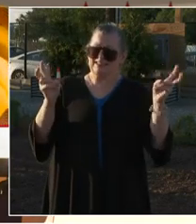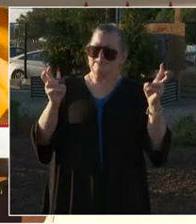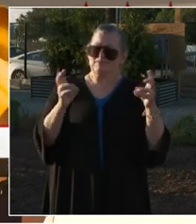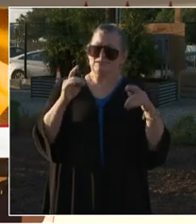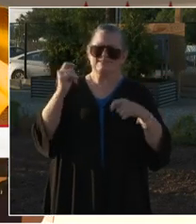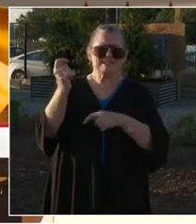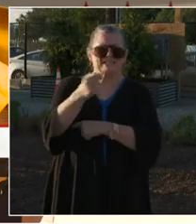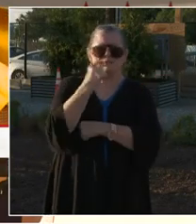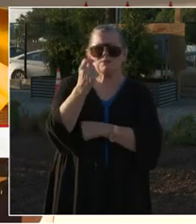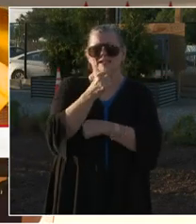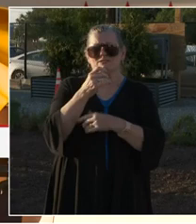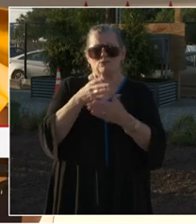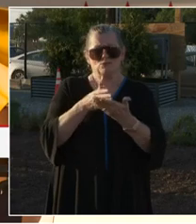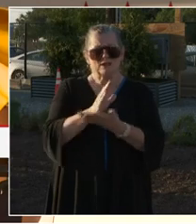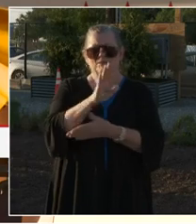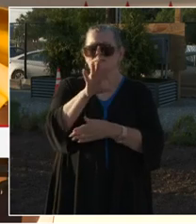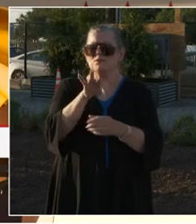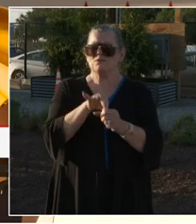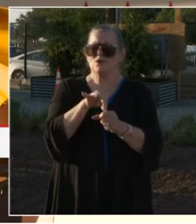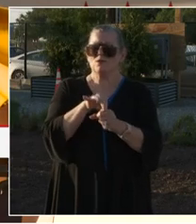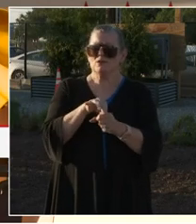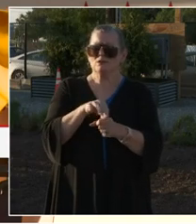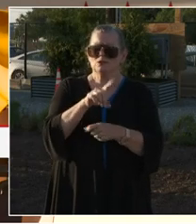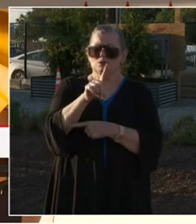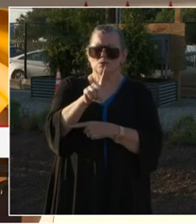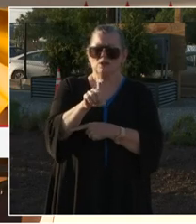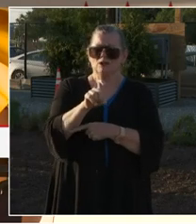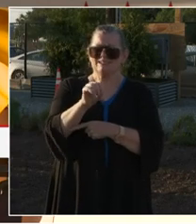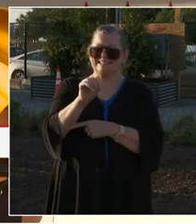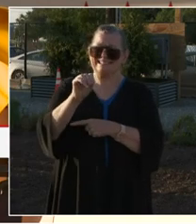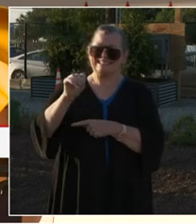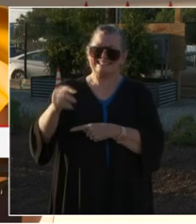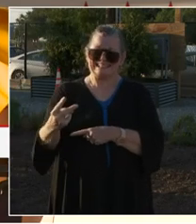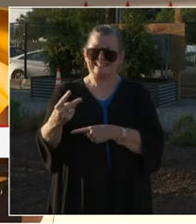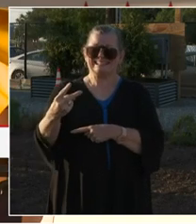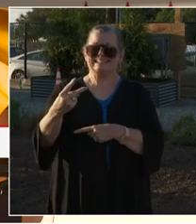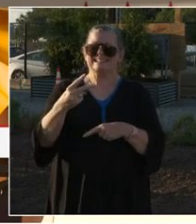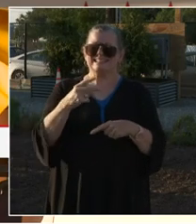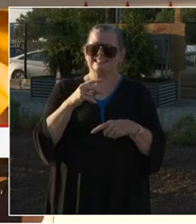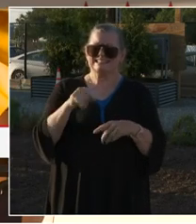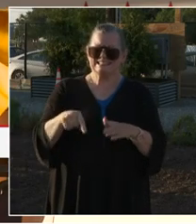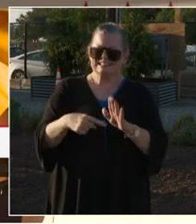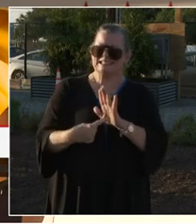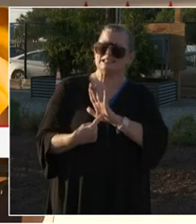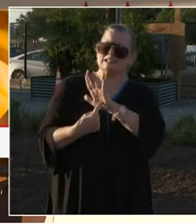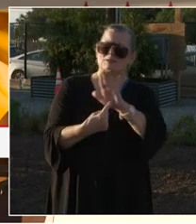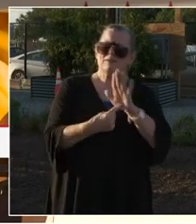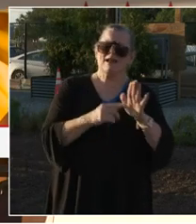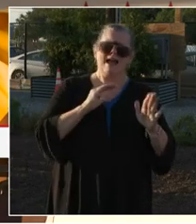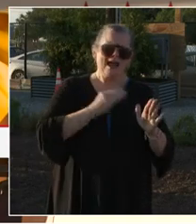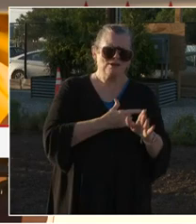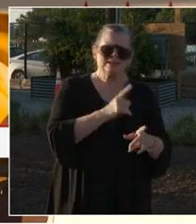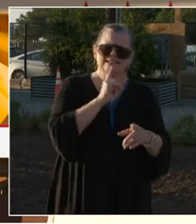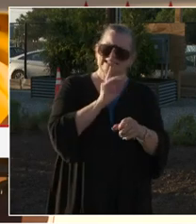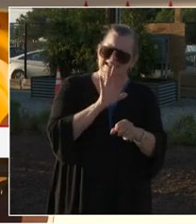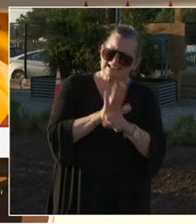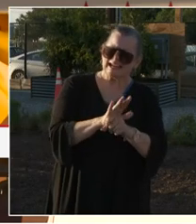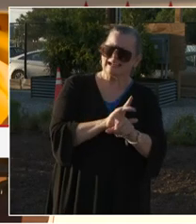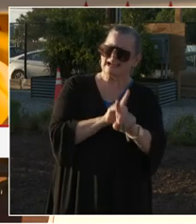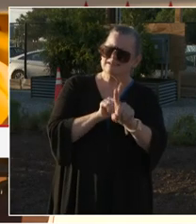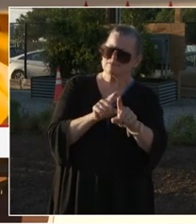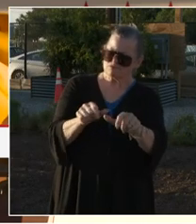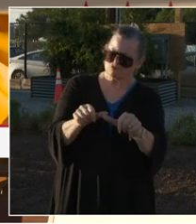vote, the 102nd anniversary of the 19th Amendment symbolizes our renewed dedication to the ongoing fight